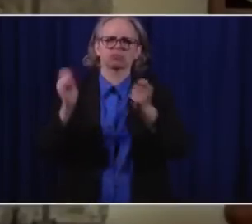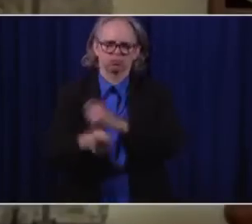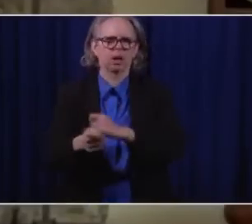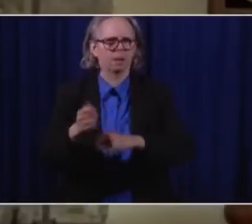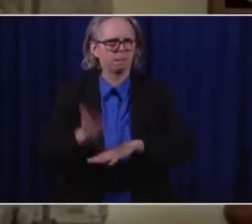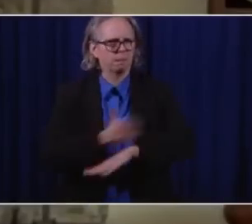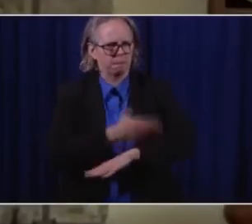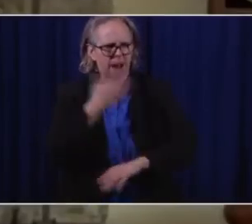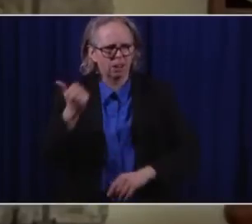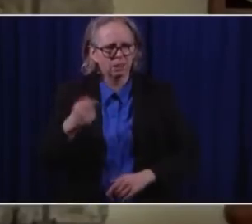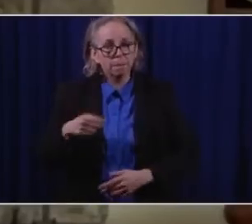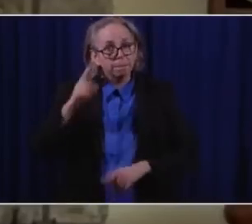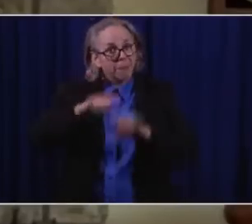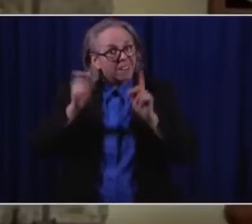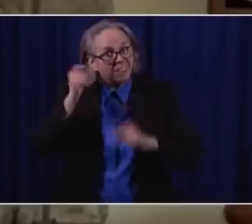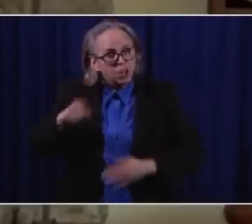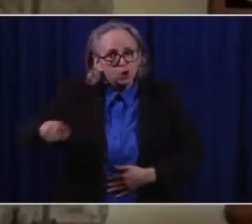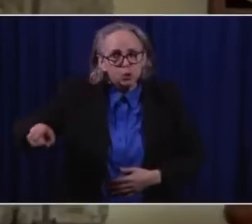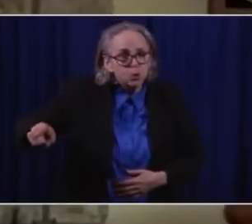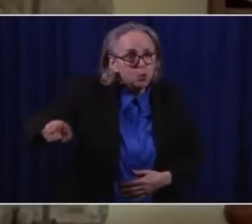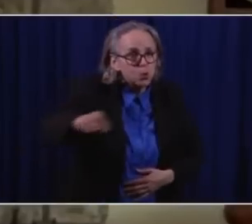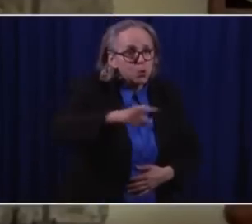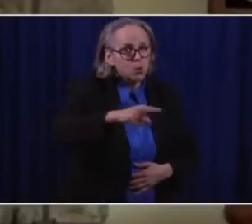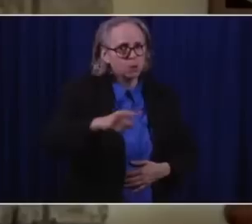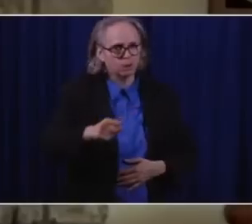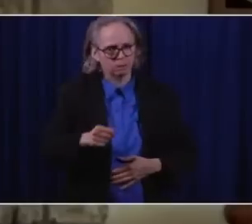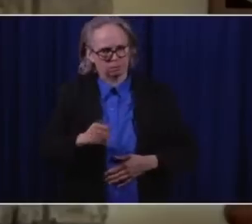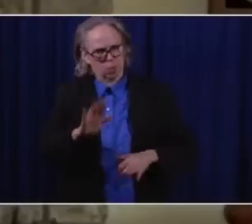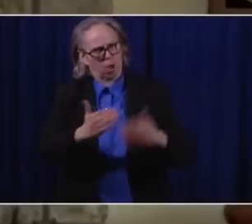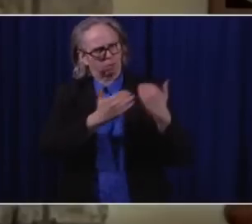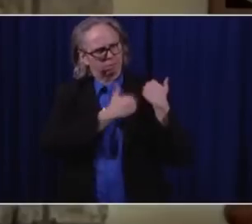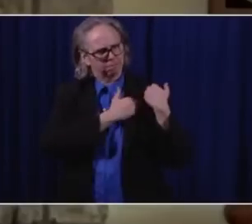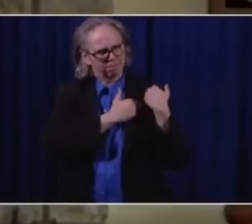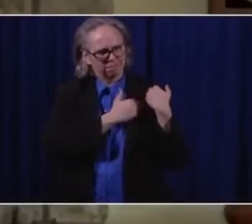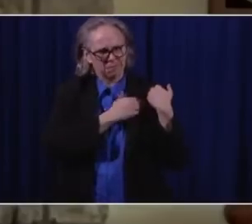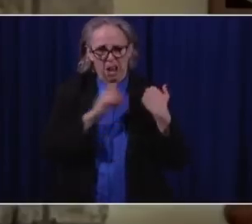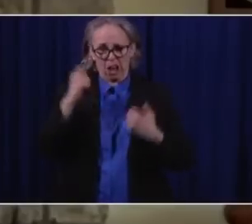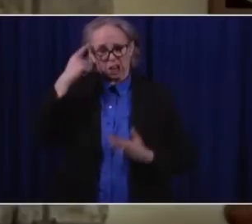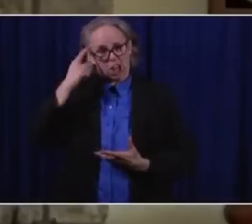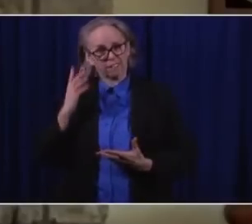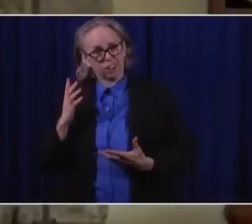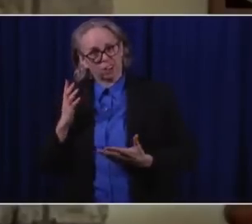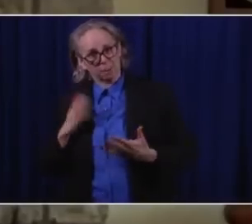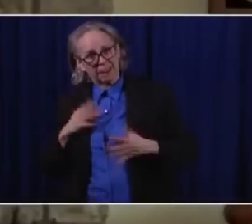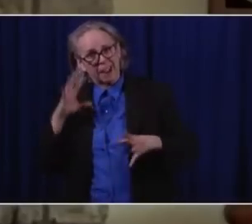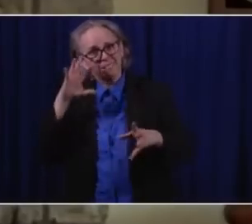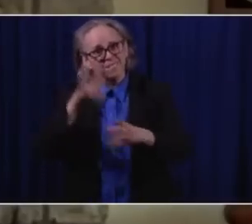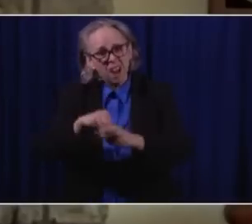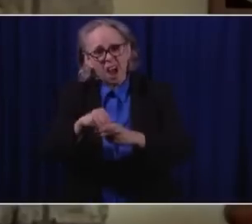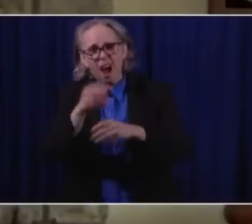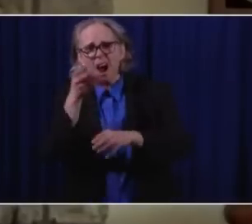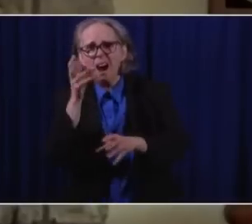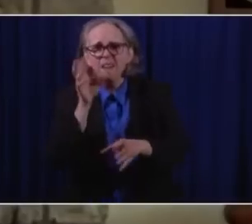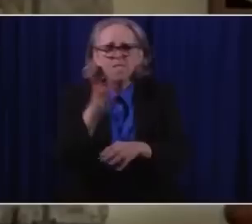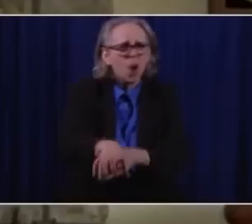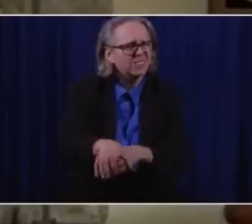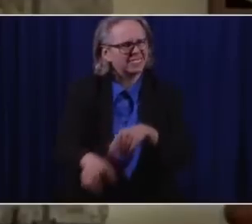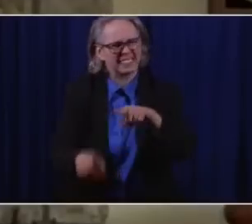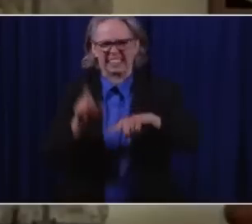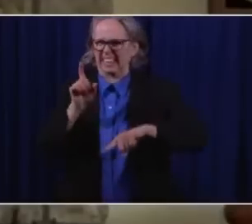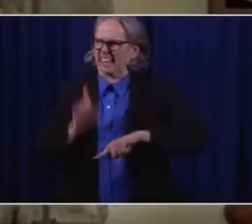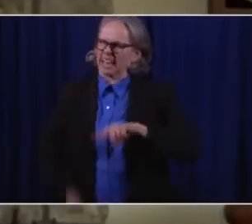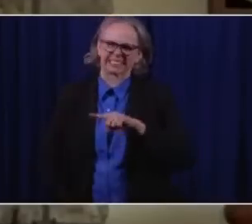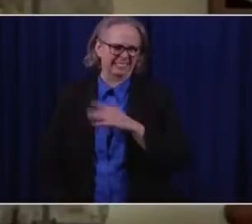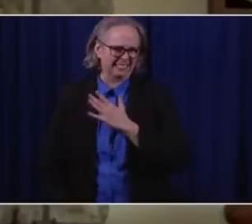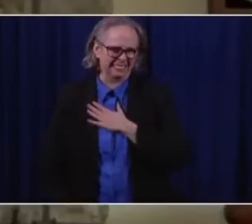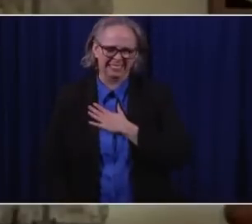way government can really effectively have an impact on that. It is people who do not hesitate to put a